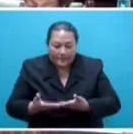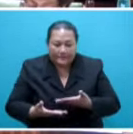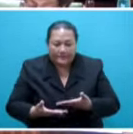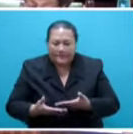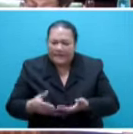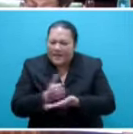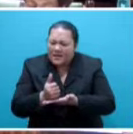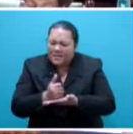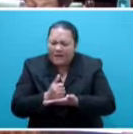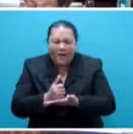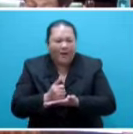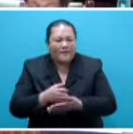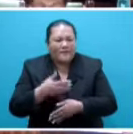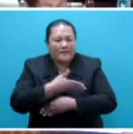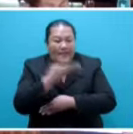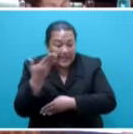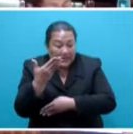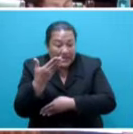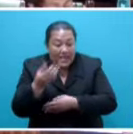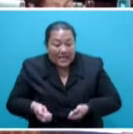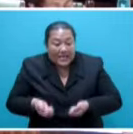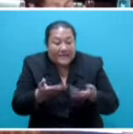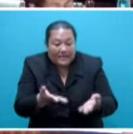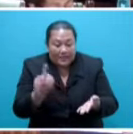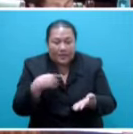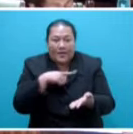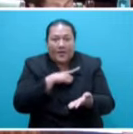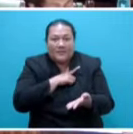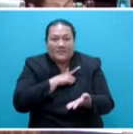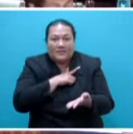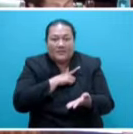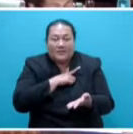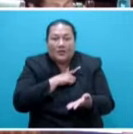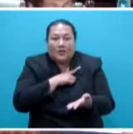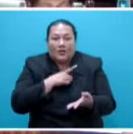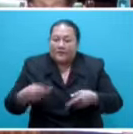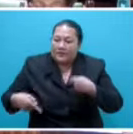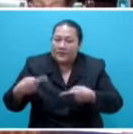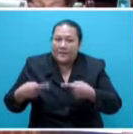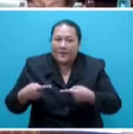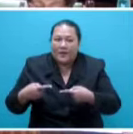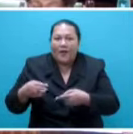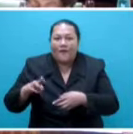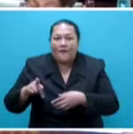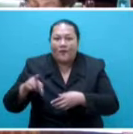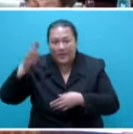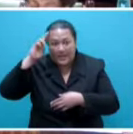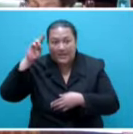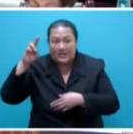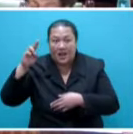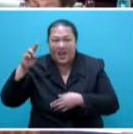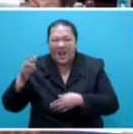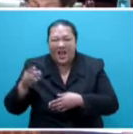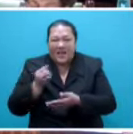number of days that are allocated for us to debate national matters in this chamber. I